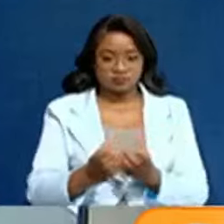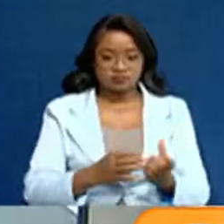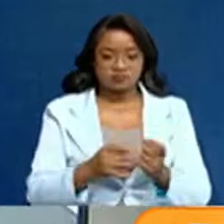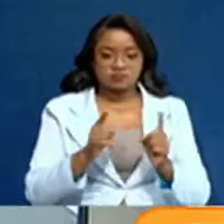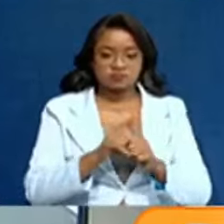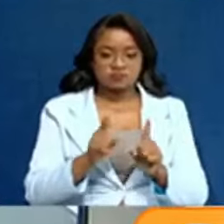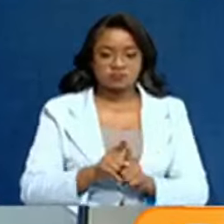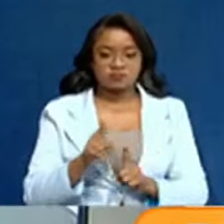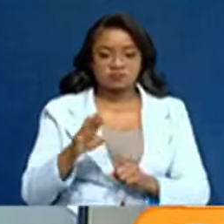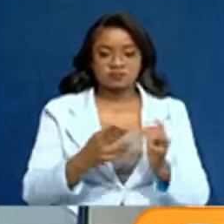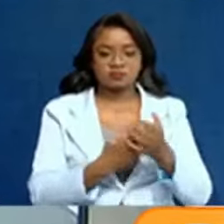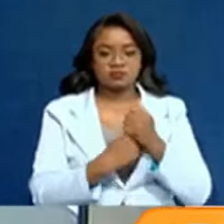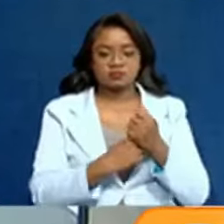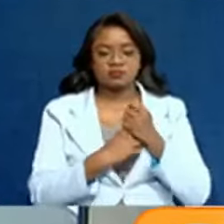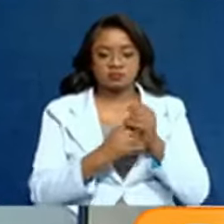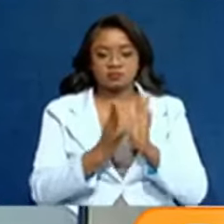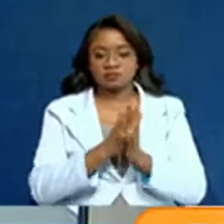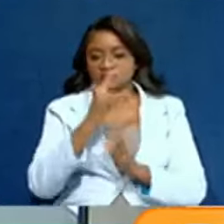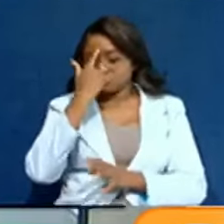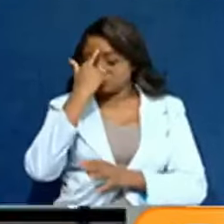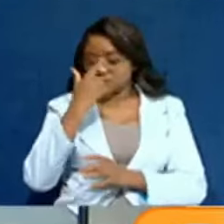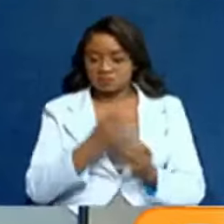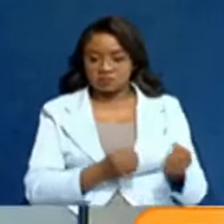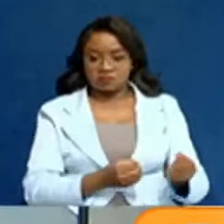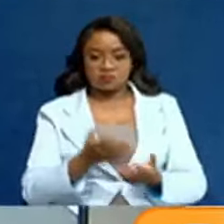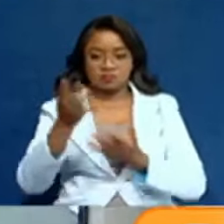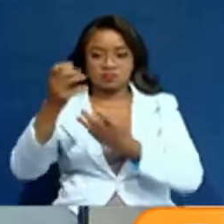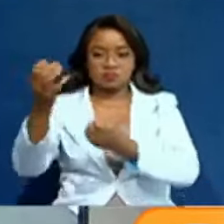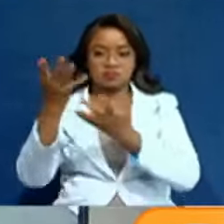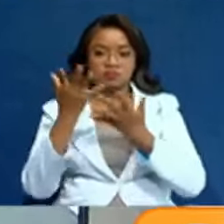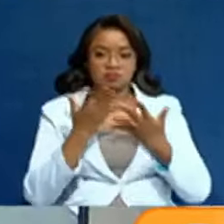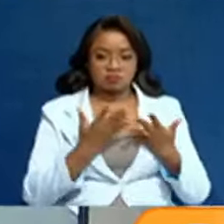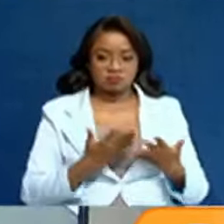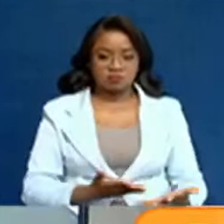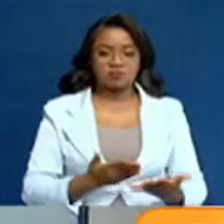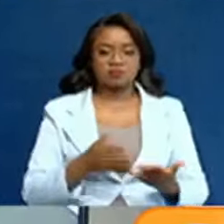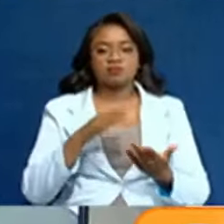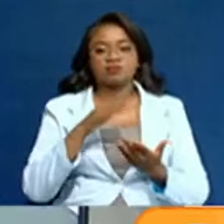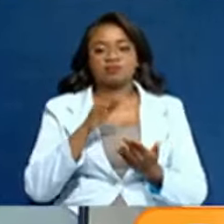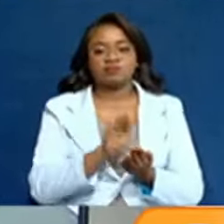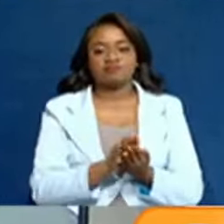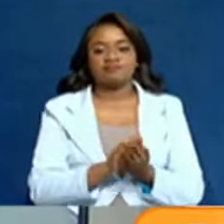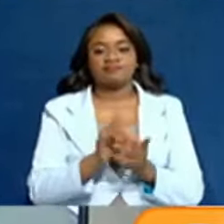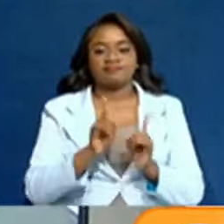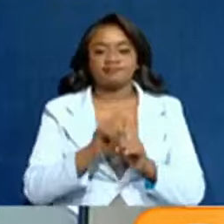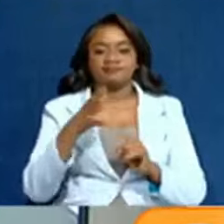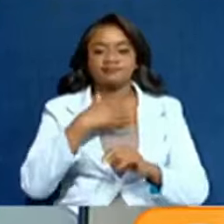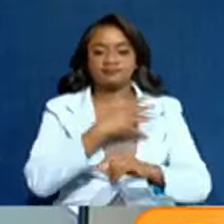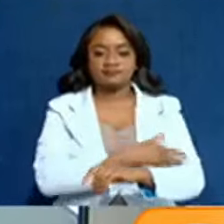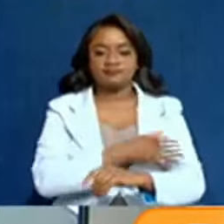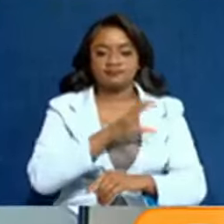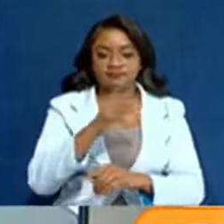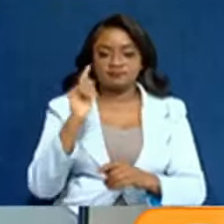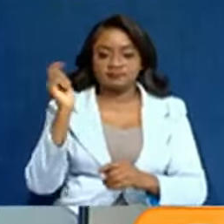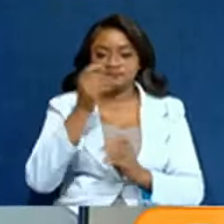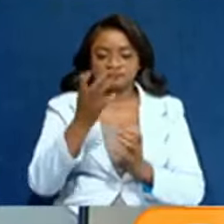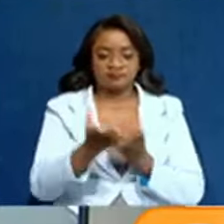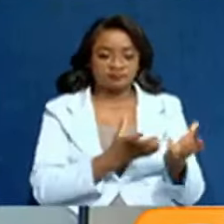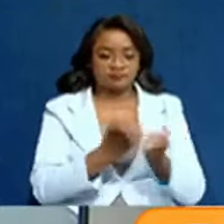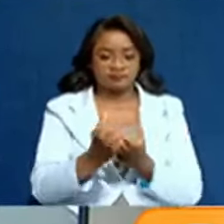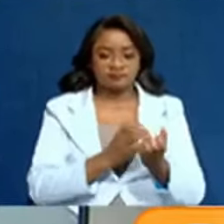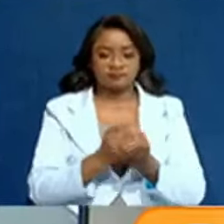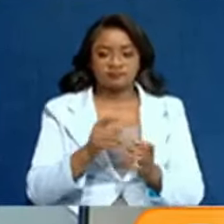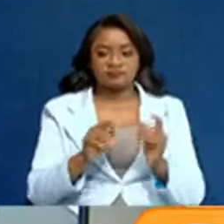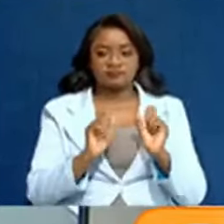partnership with the India Export Import Bank. The fund is designed to empower Kenyan businesses through favorable financial terms for